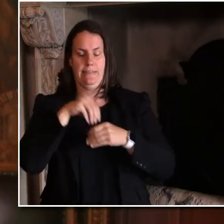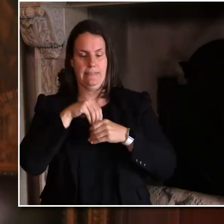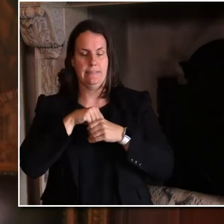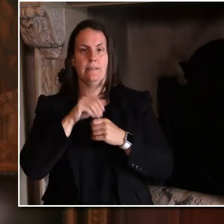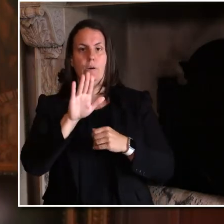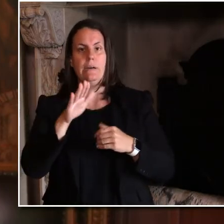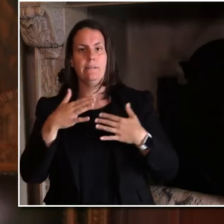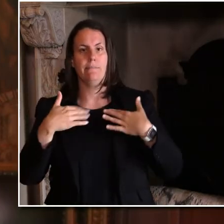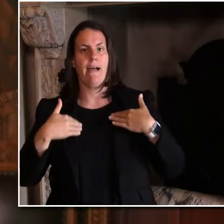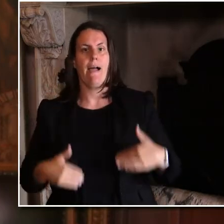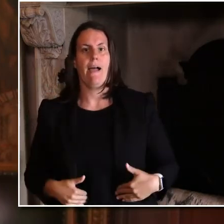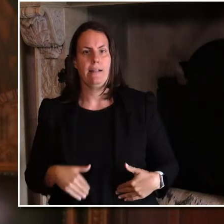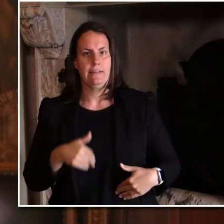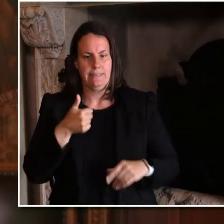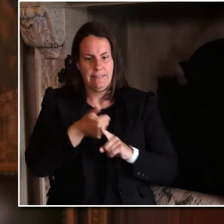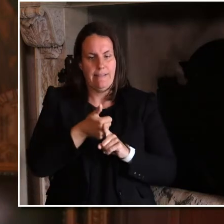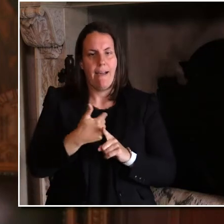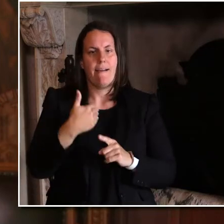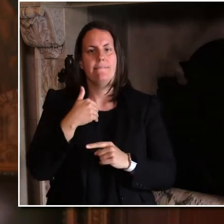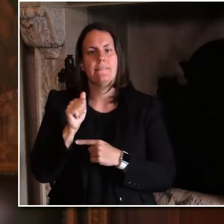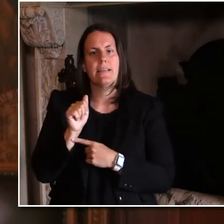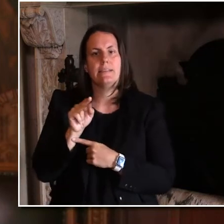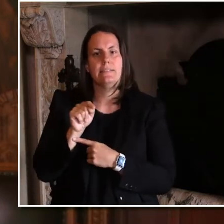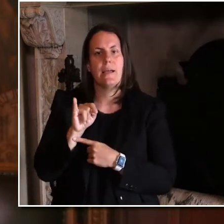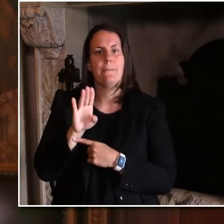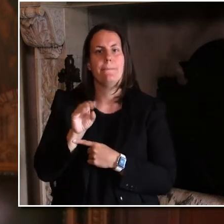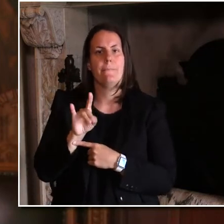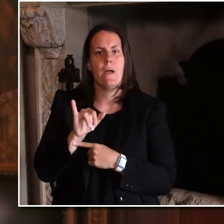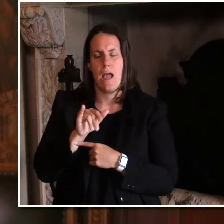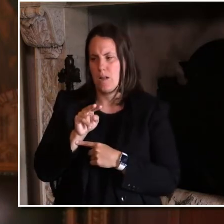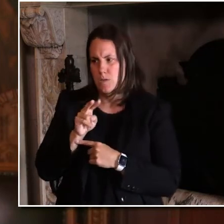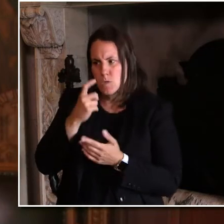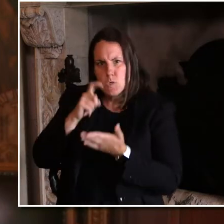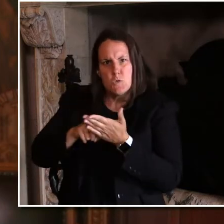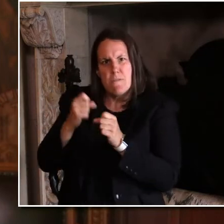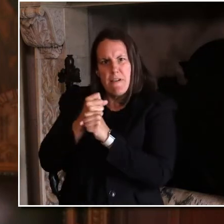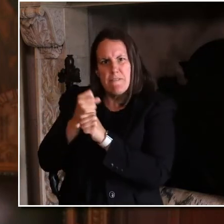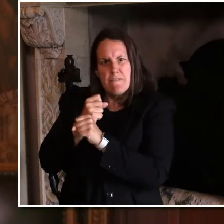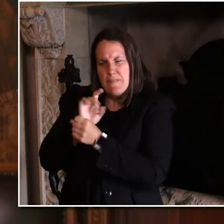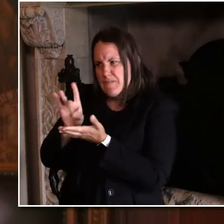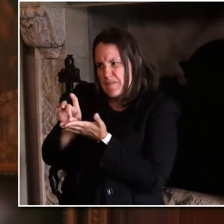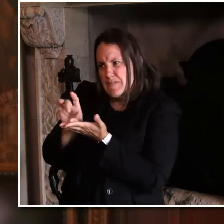called lymphocytes and a whole range of white